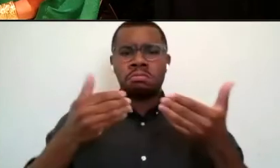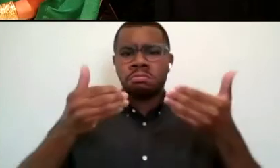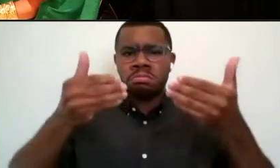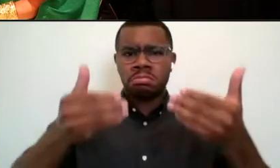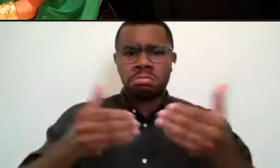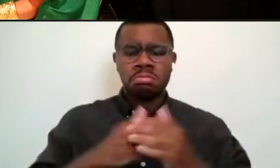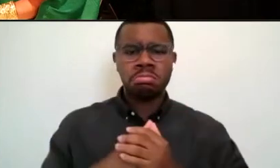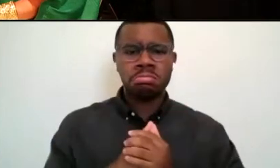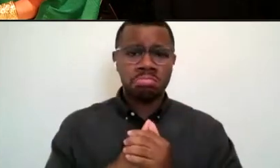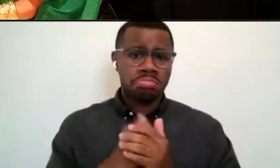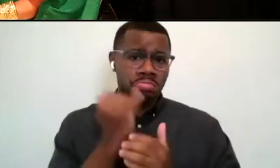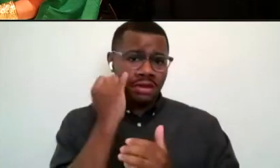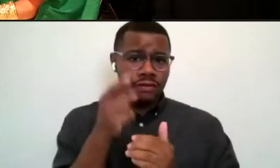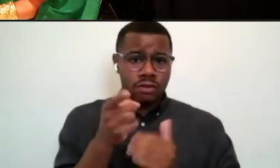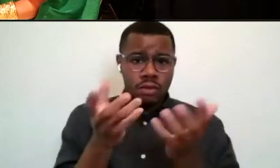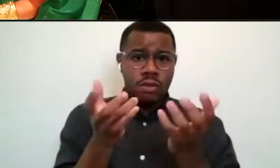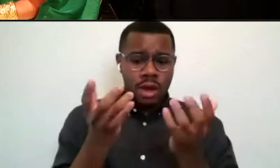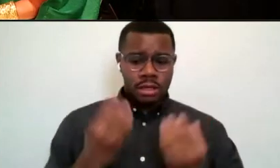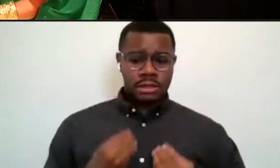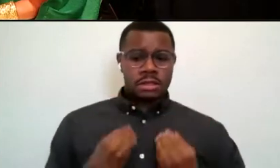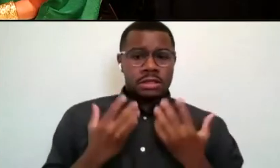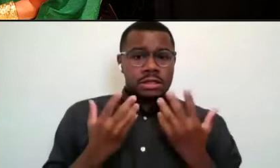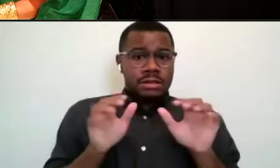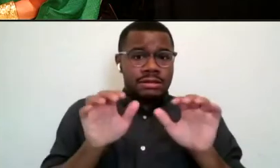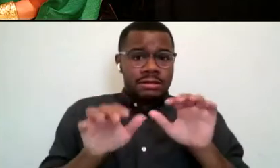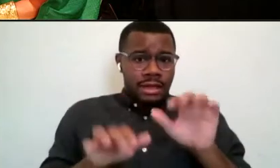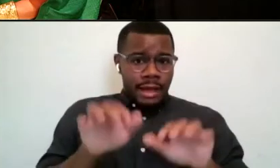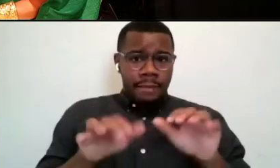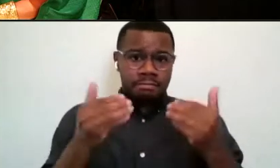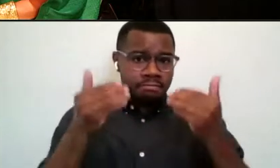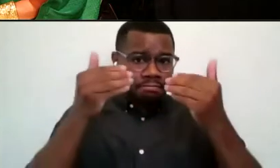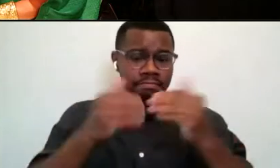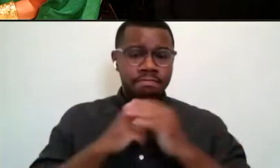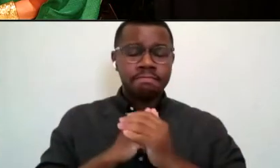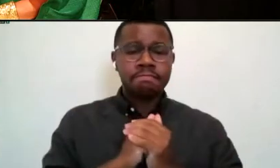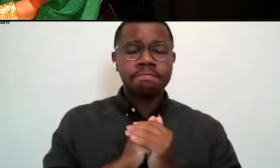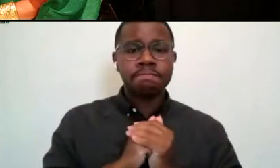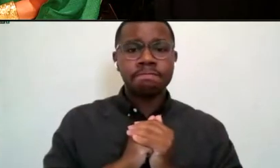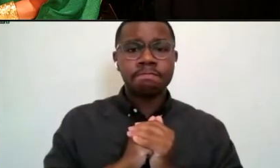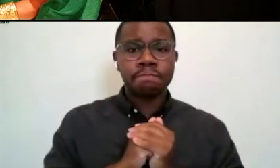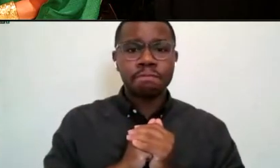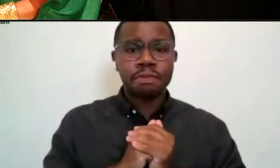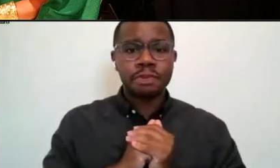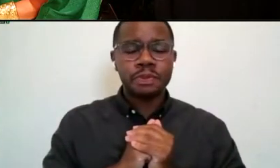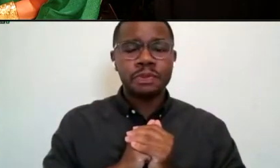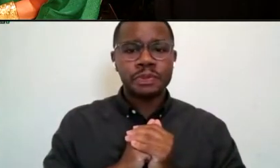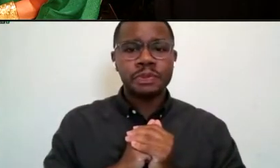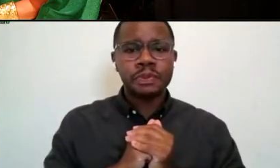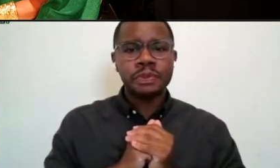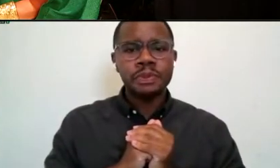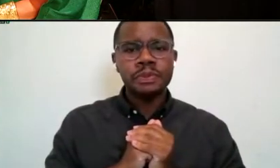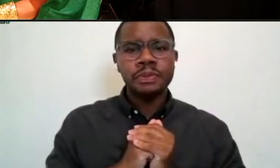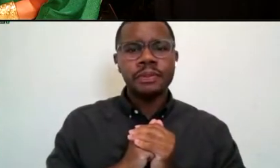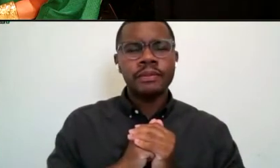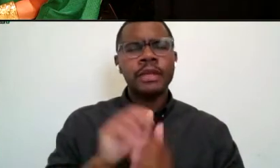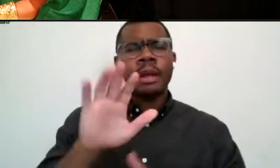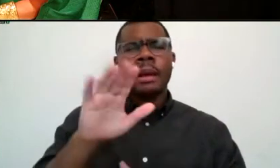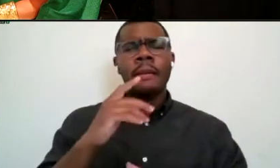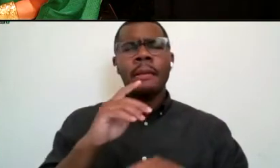inspired to do. But I kind of wonder if I could ask us to maybe make a commitment together to do something a little more than